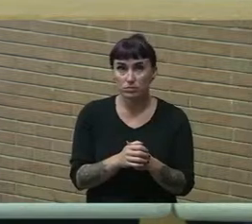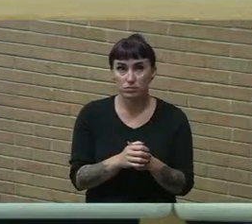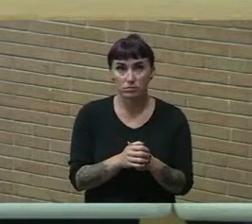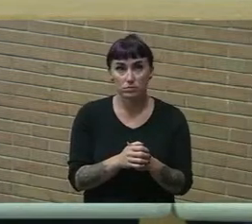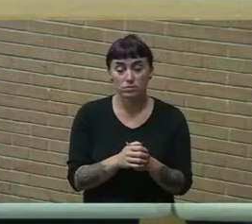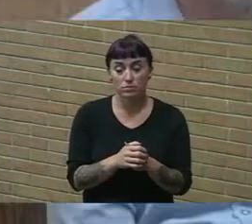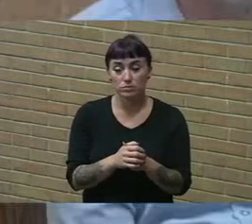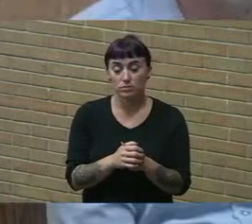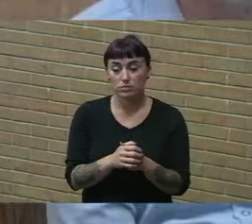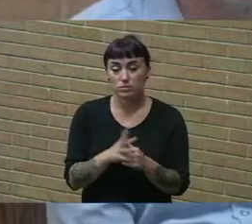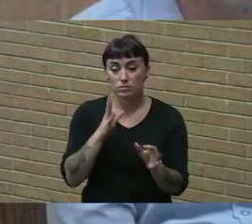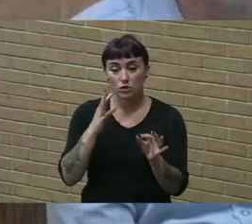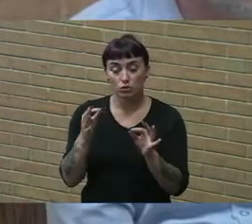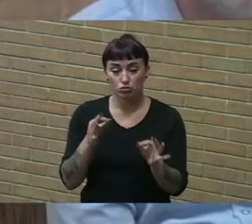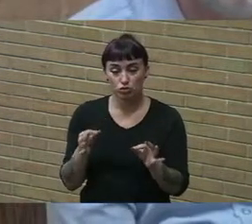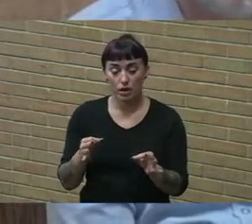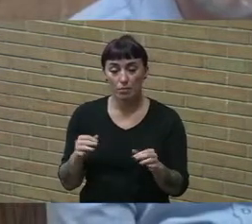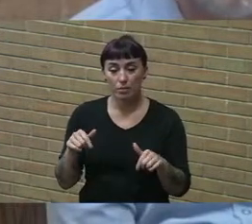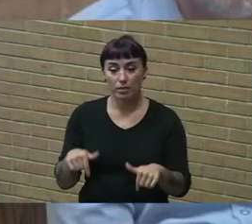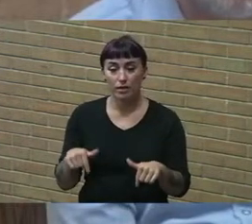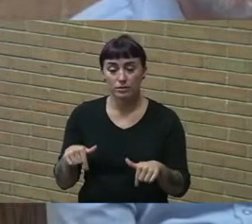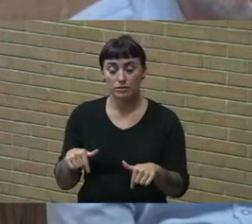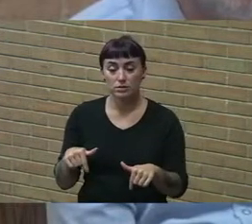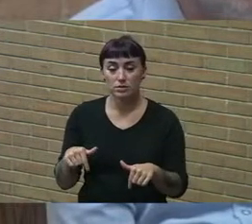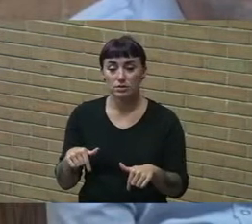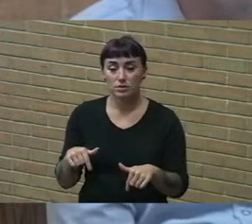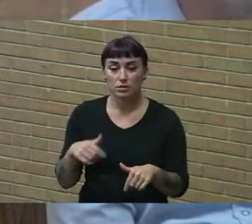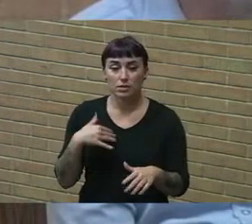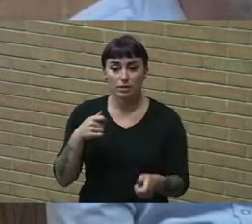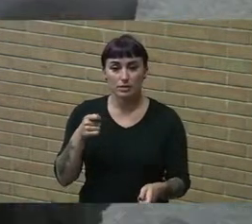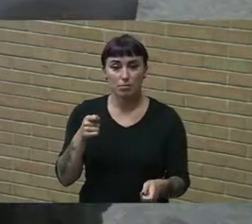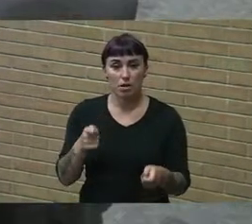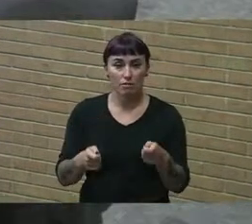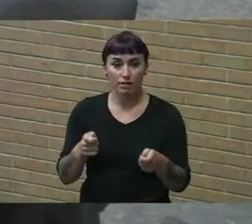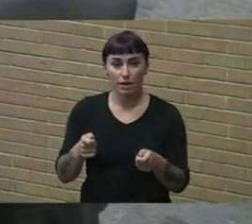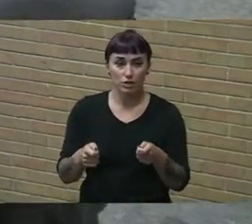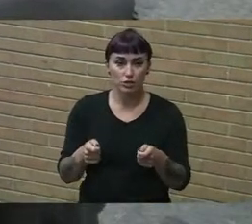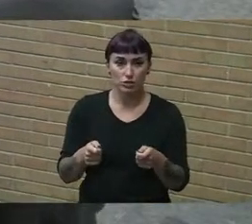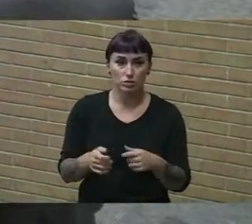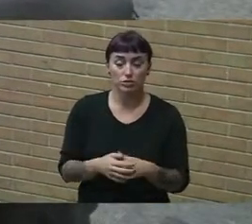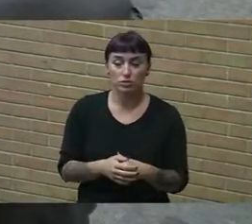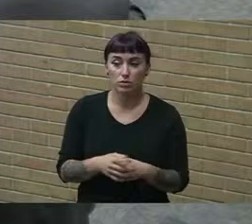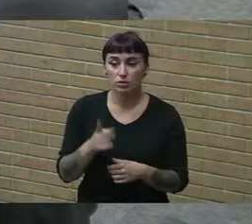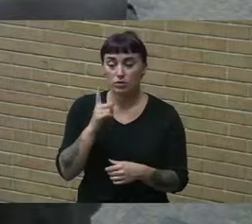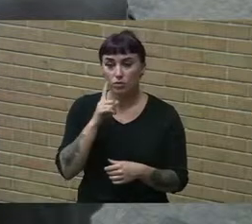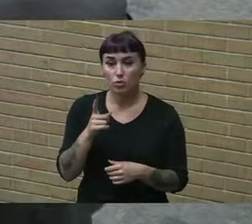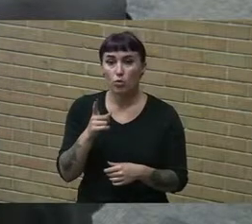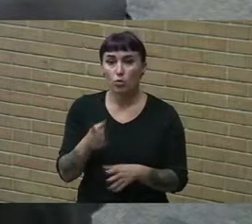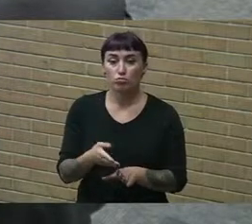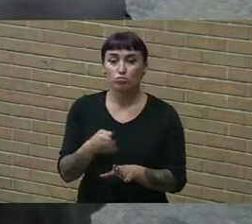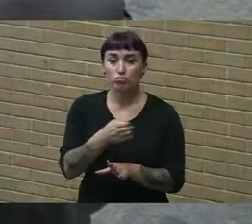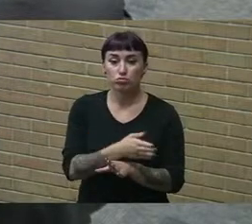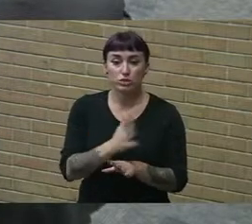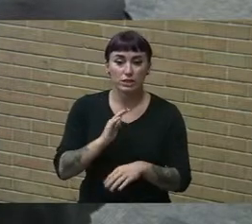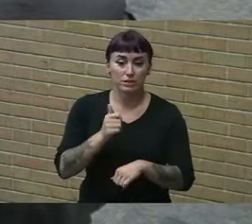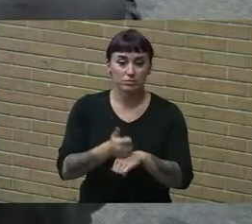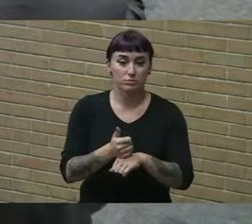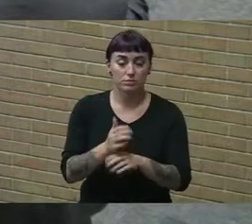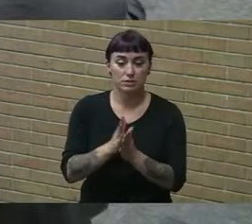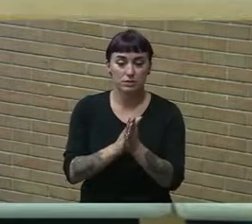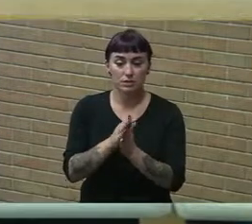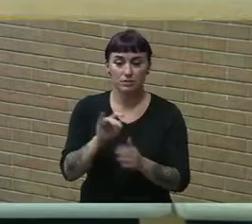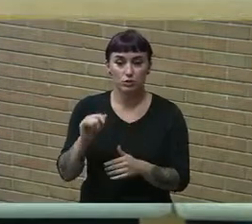as you describe this, of course, this is a modification of pre-existing incentive